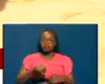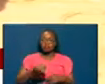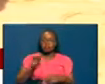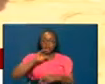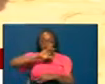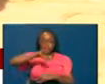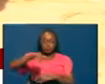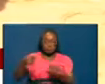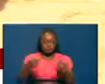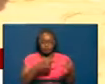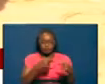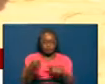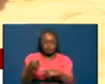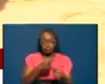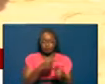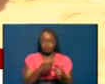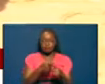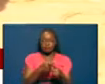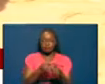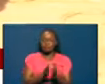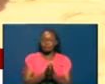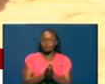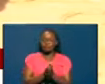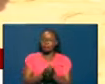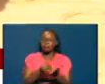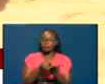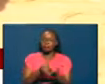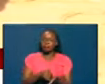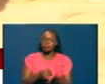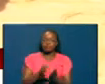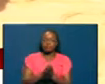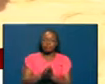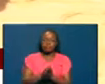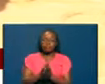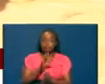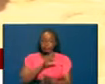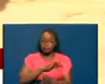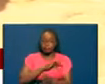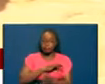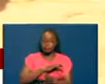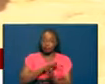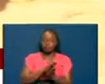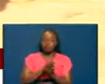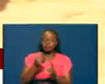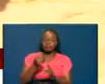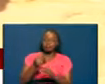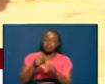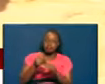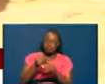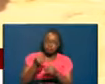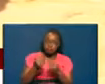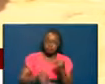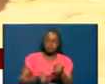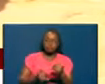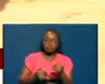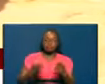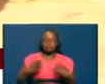threatening the hard-won gains we have made in advocating human-wildlife coexistence.